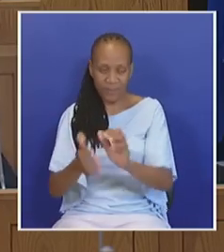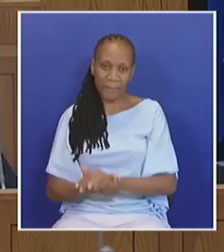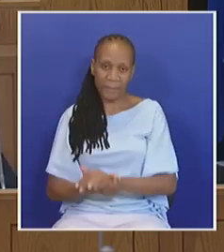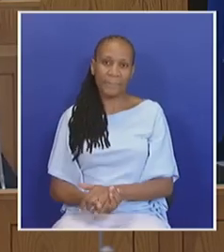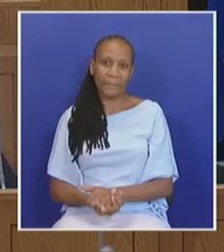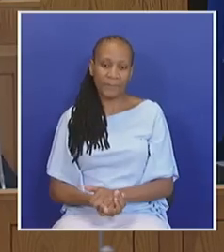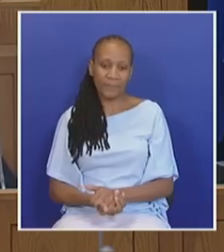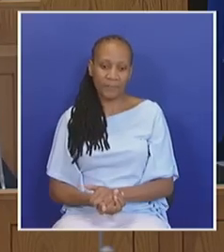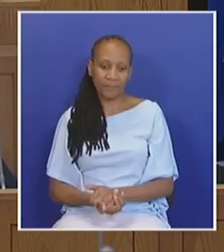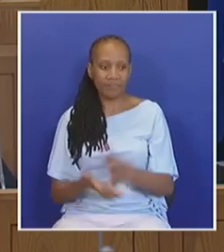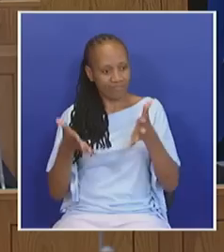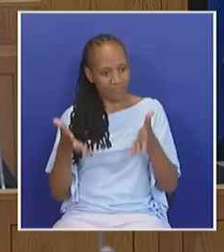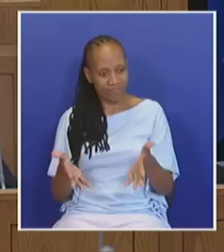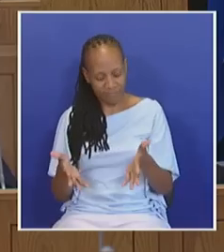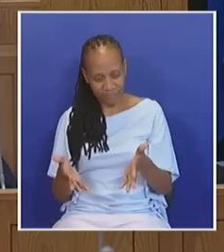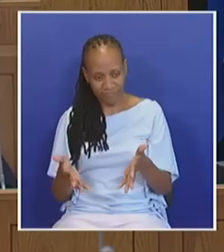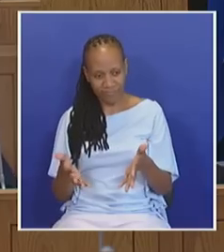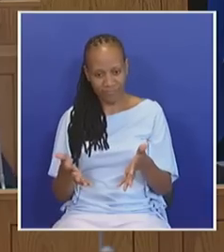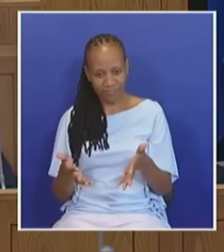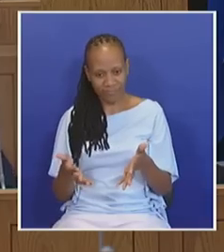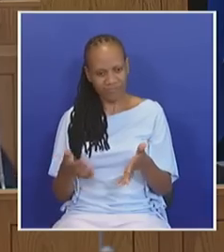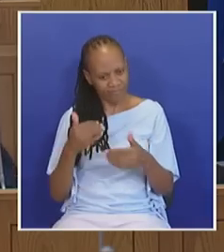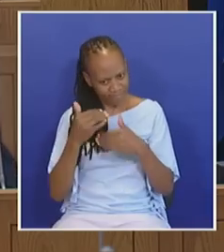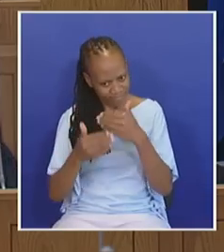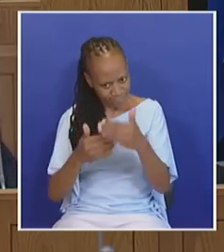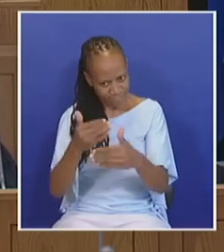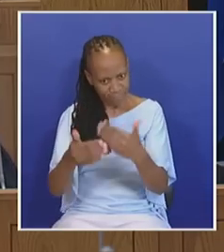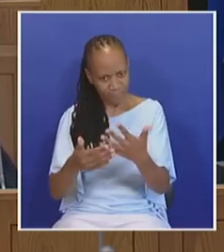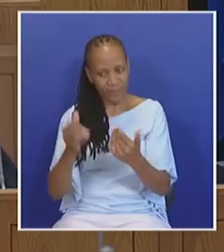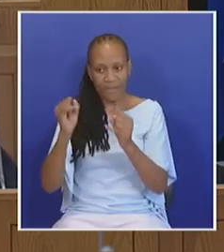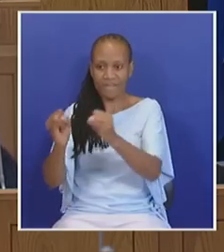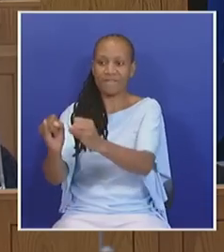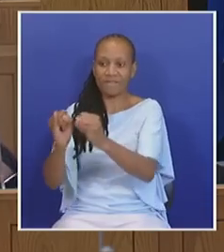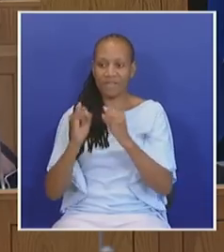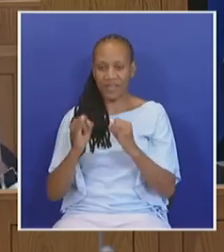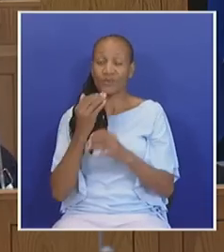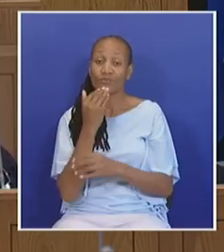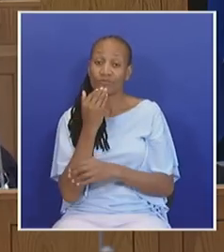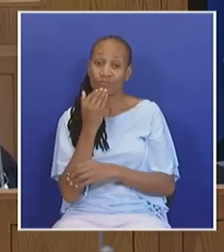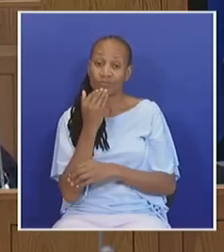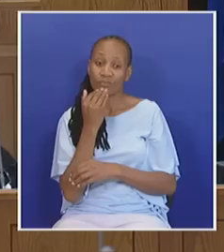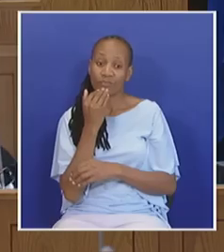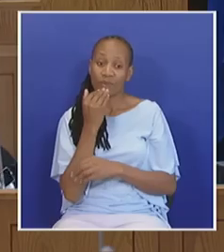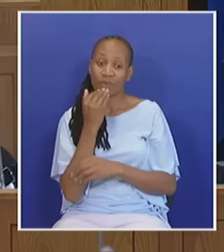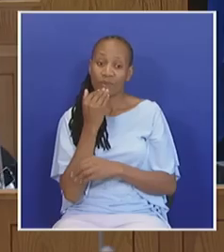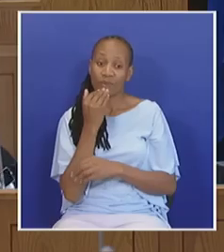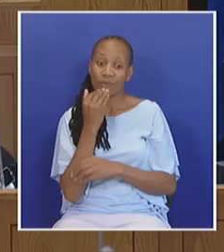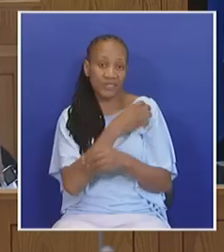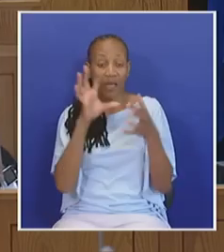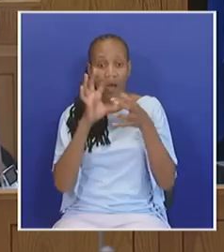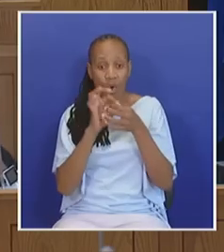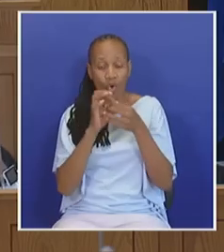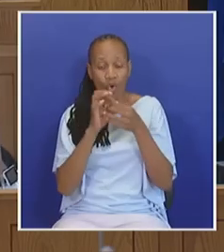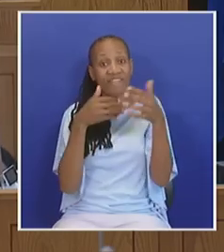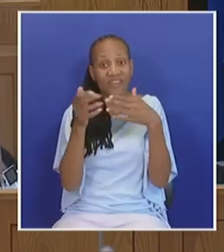I therefore proceed and invite the Honorable Minister for Home Affairs,